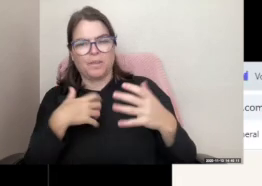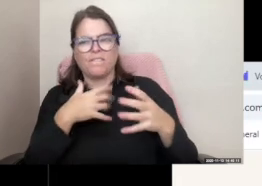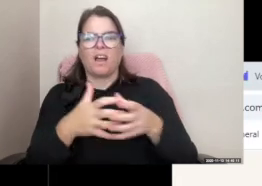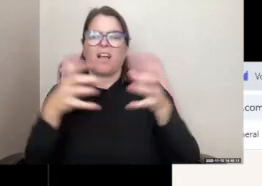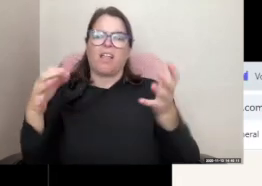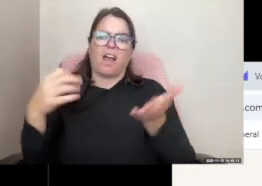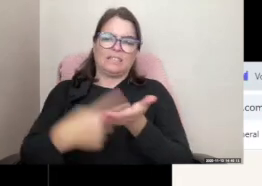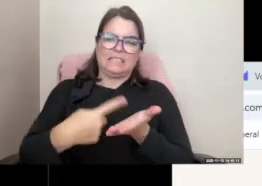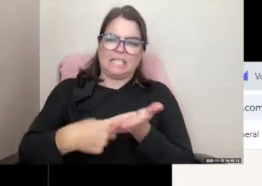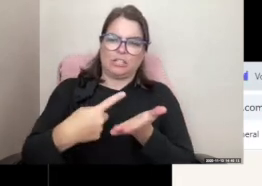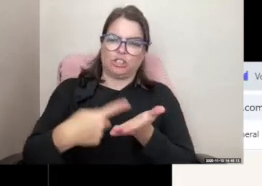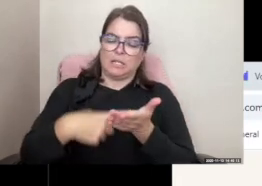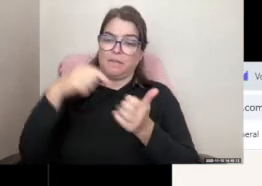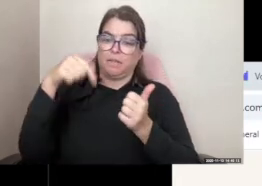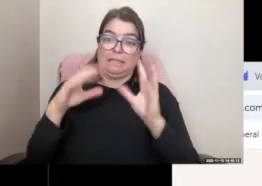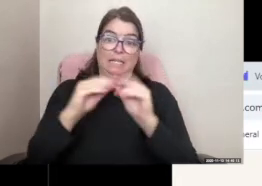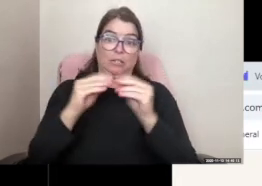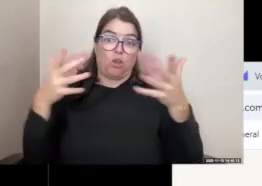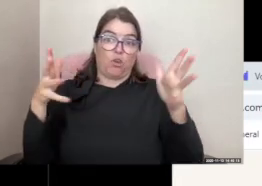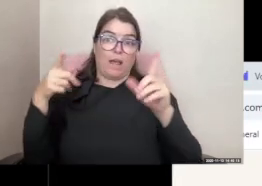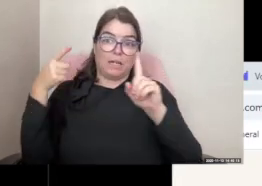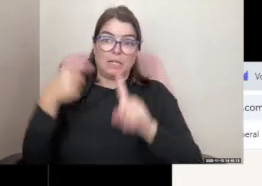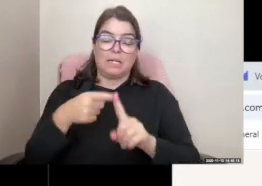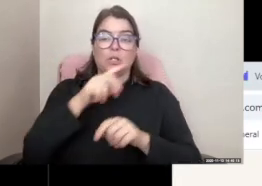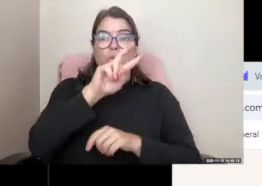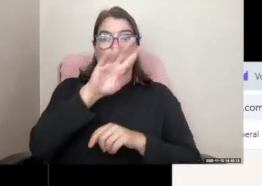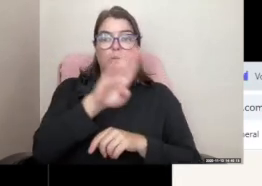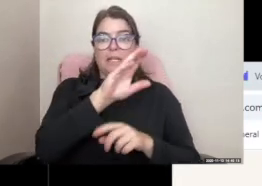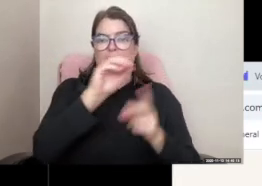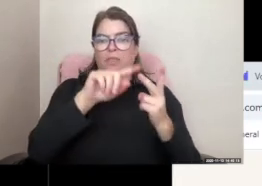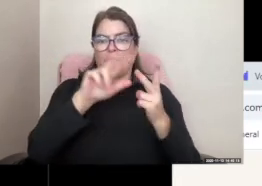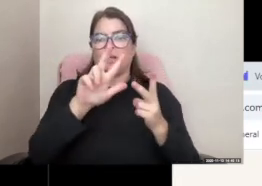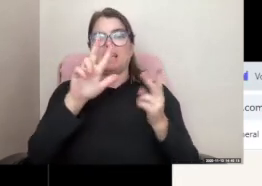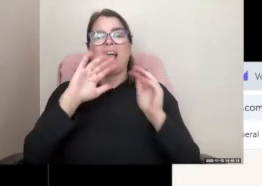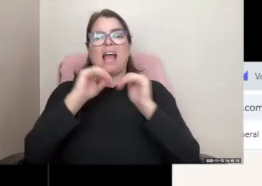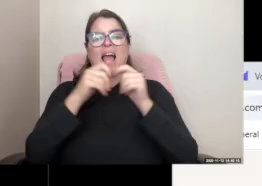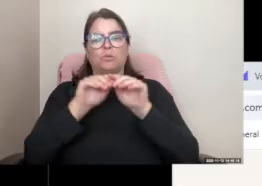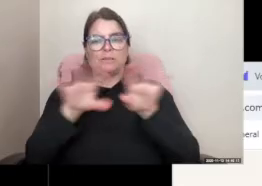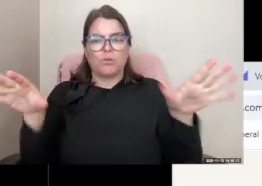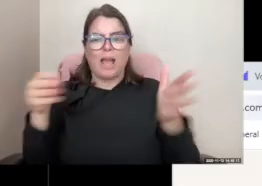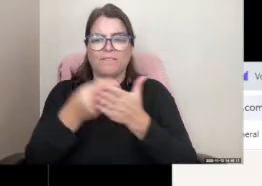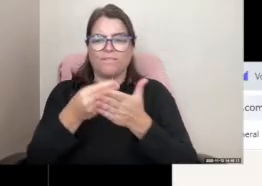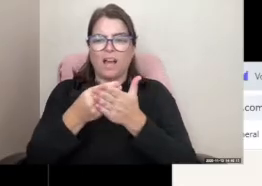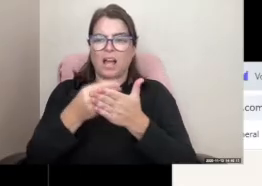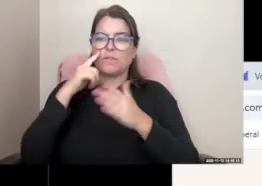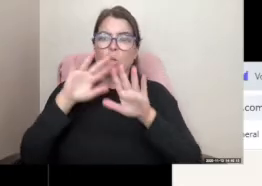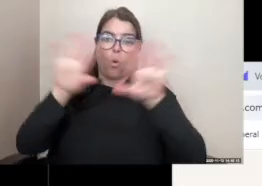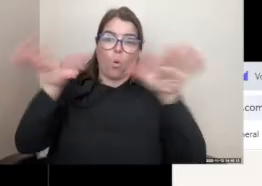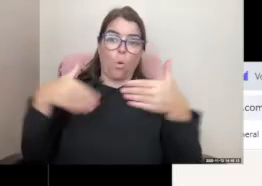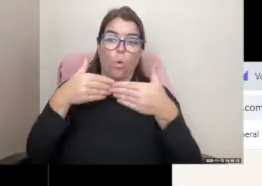needs reflective of the market maybe, and I'm thinking of it in terms of allocation of the funding that's